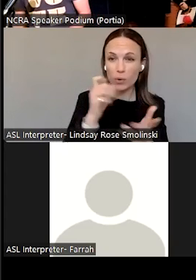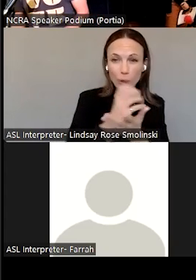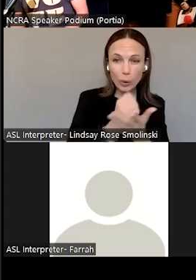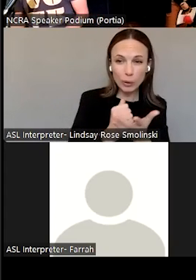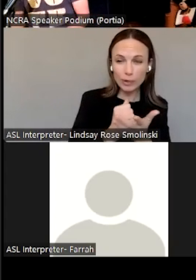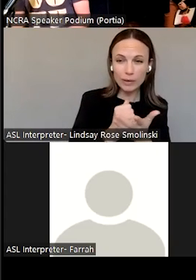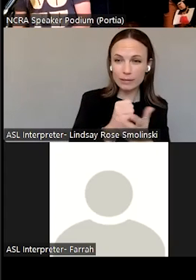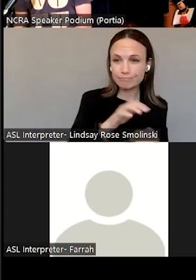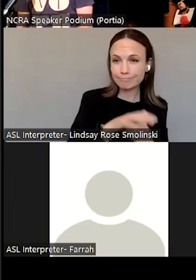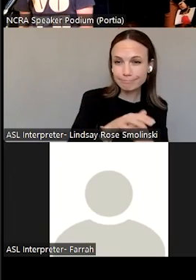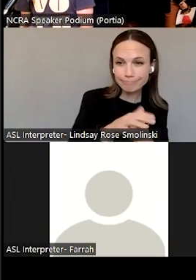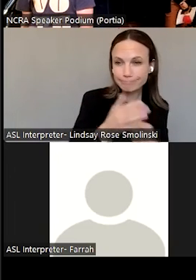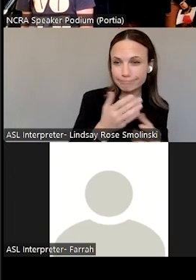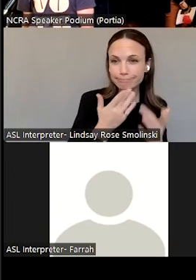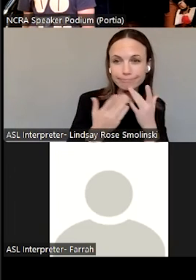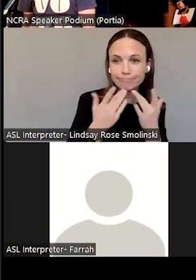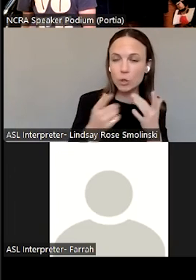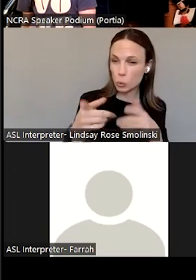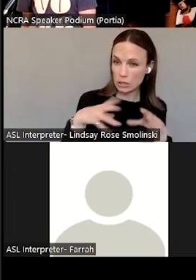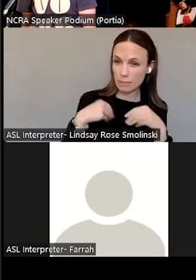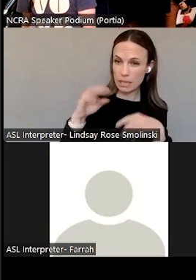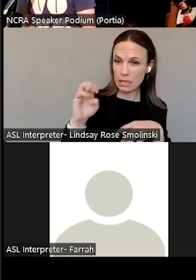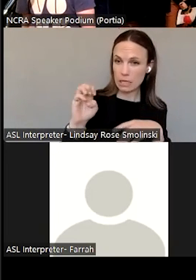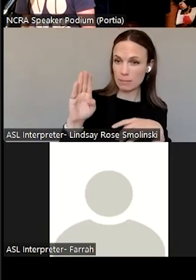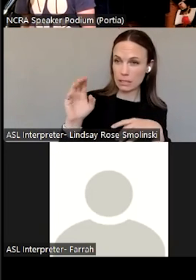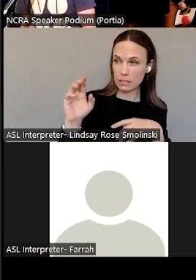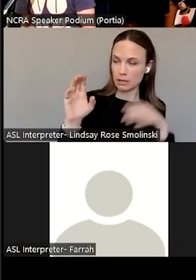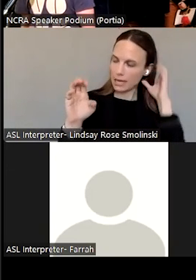accept EBT and things like that.